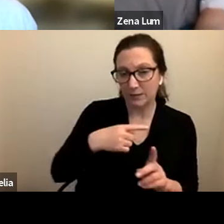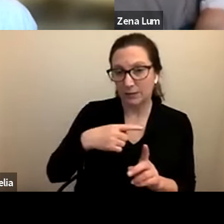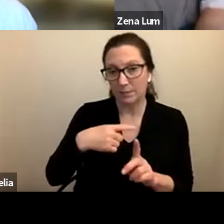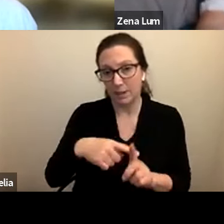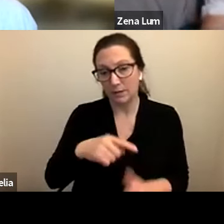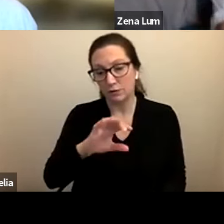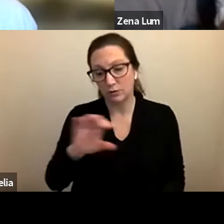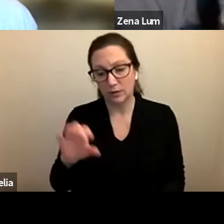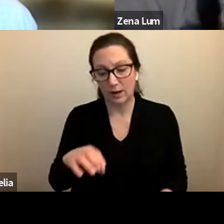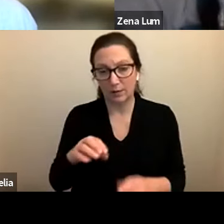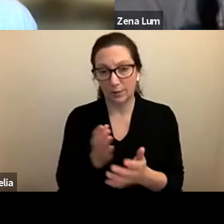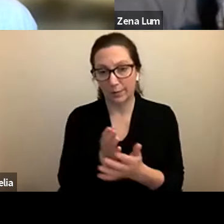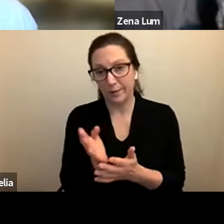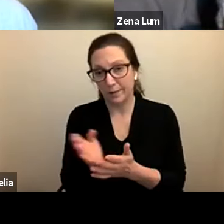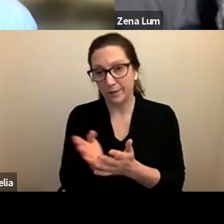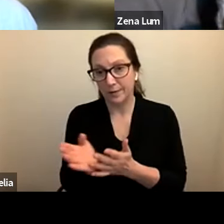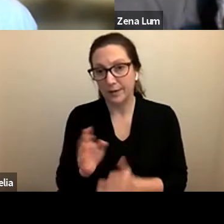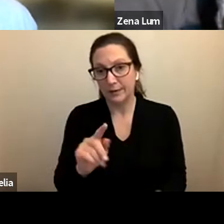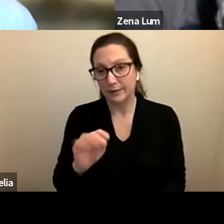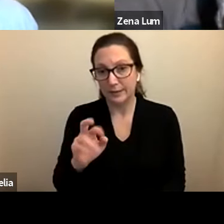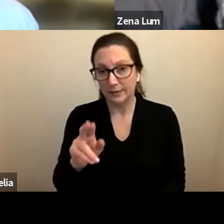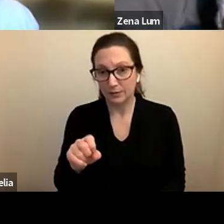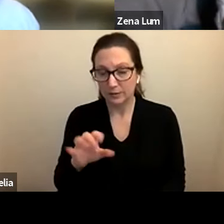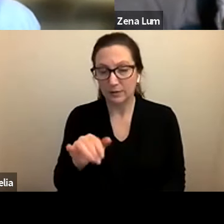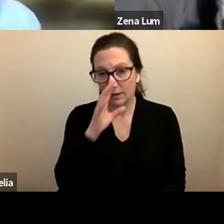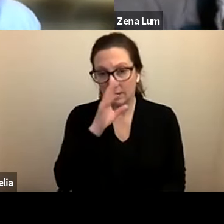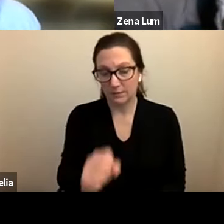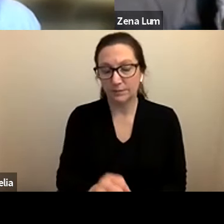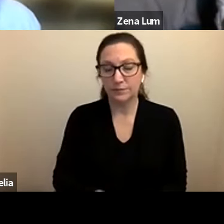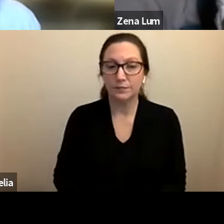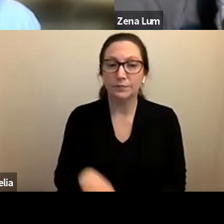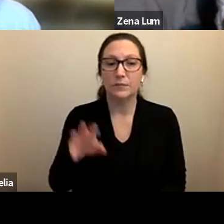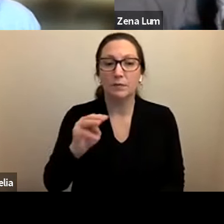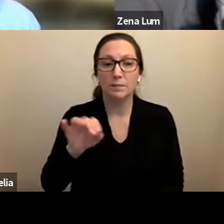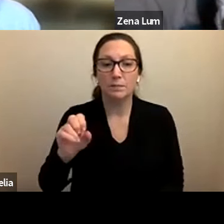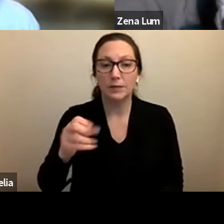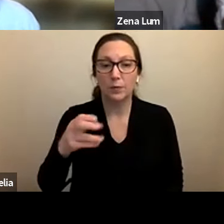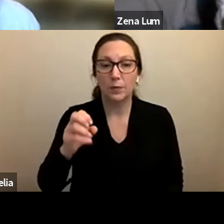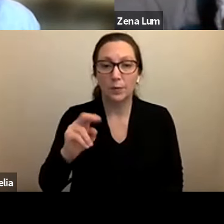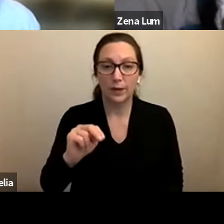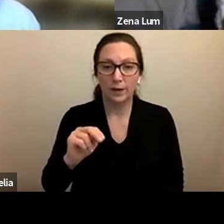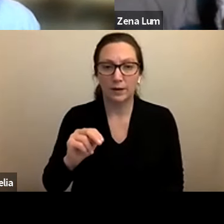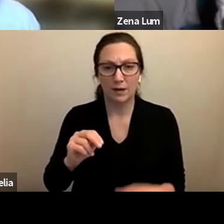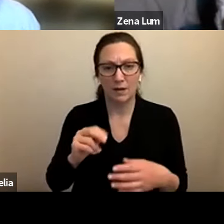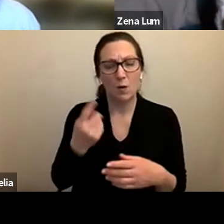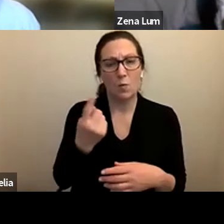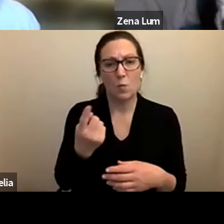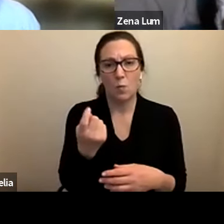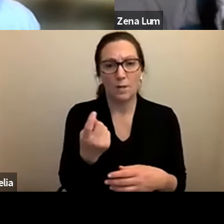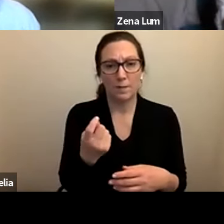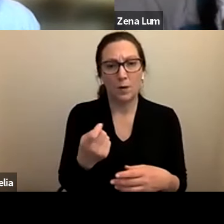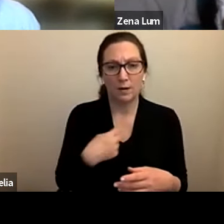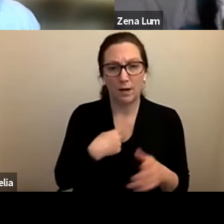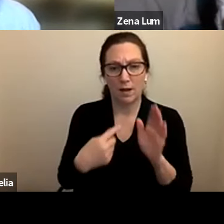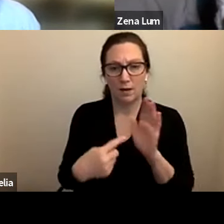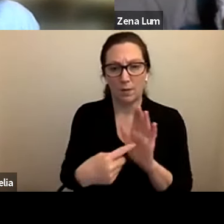anyways. I think the one last I have on my list is the